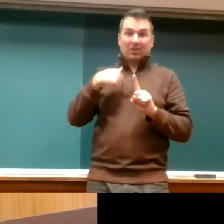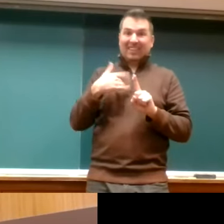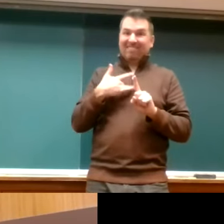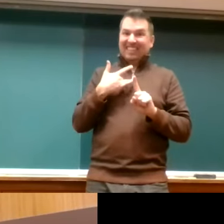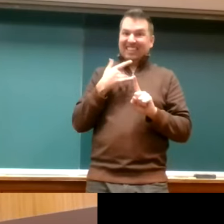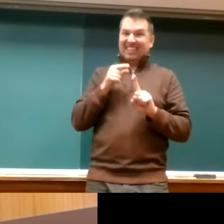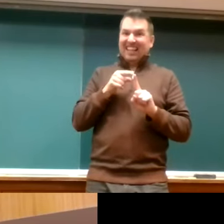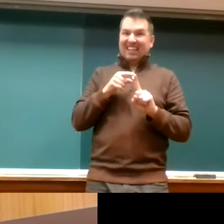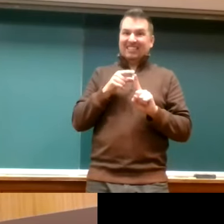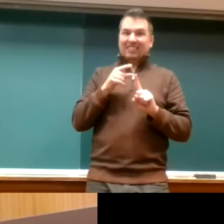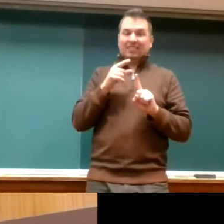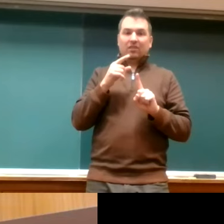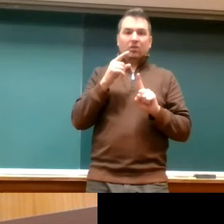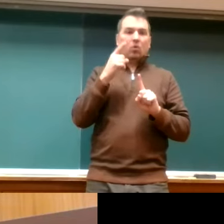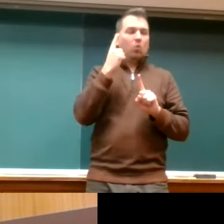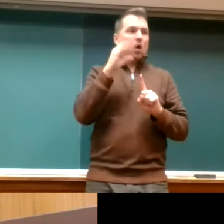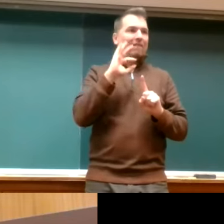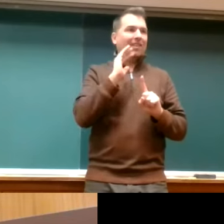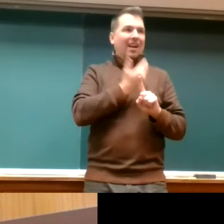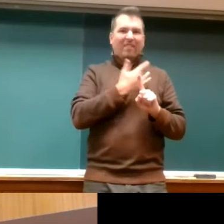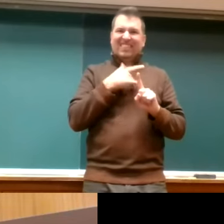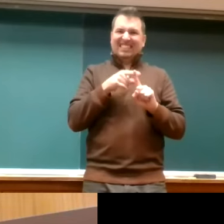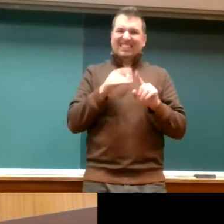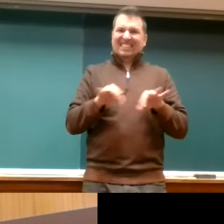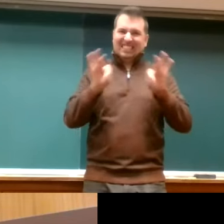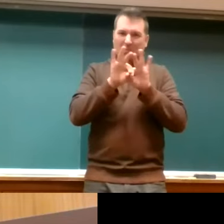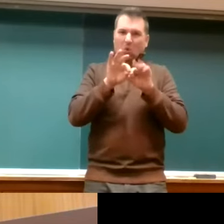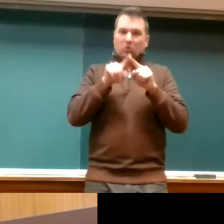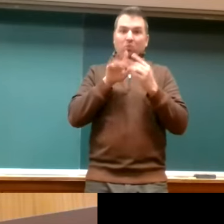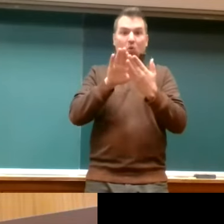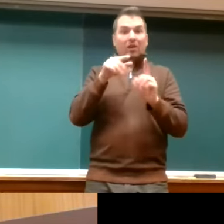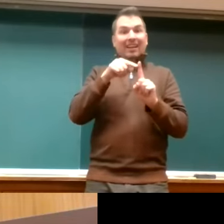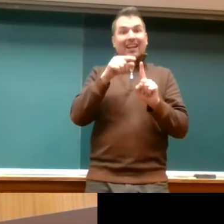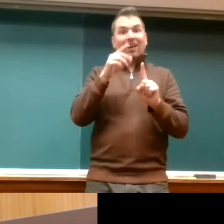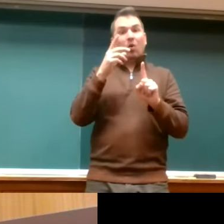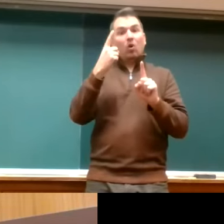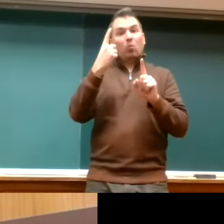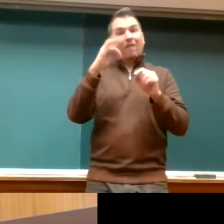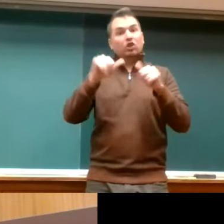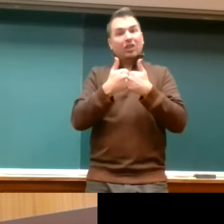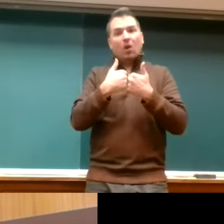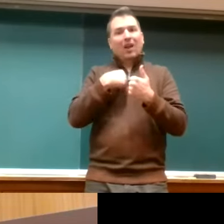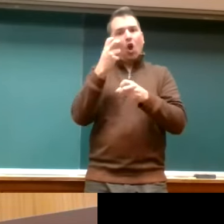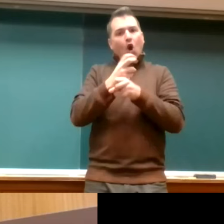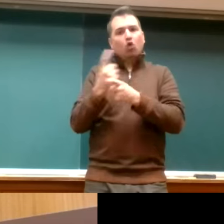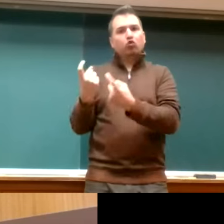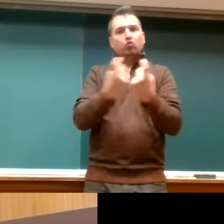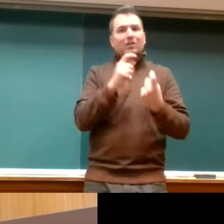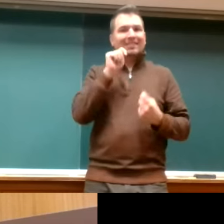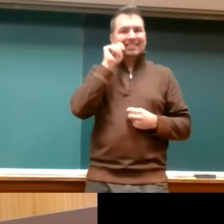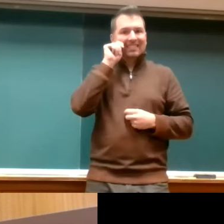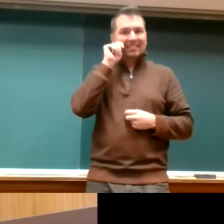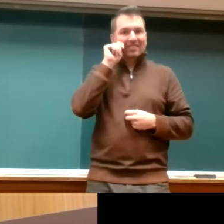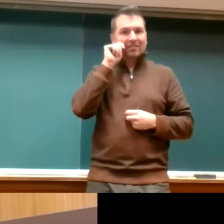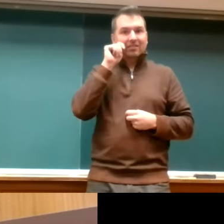is the one that has failed so far. Teens, not because of the program itself, we can't get people to join. Young people